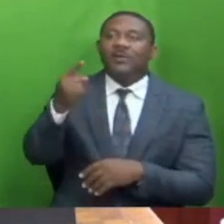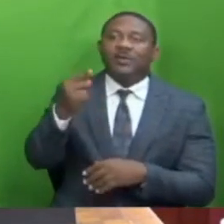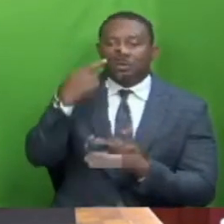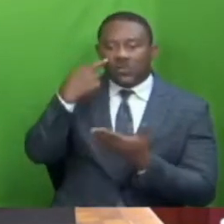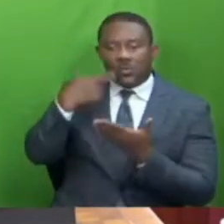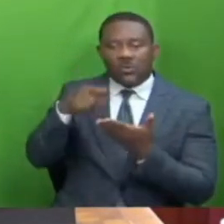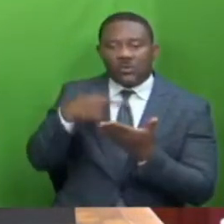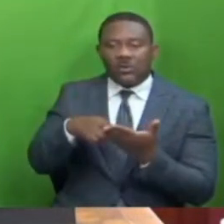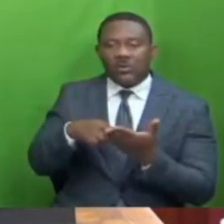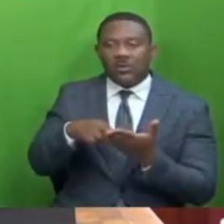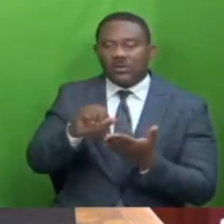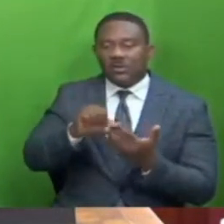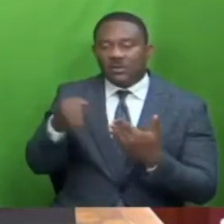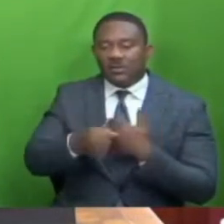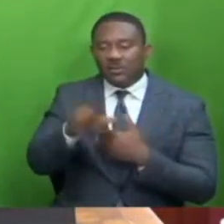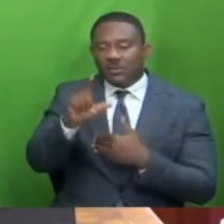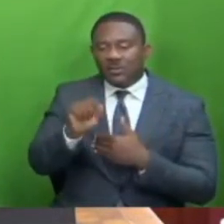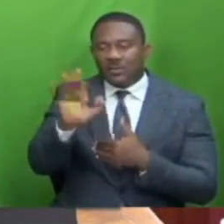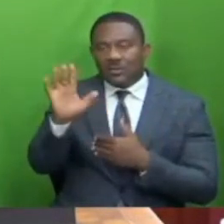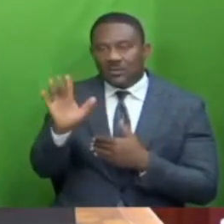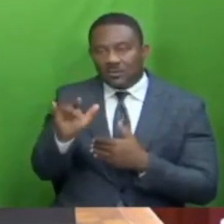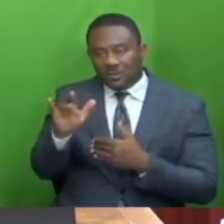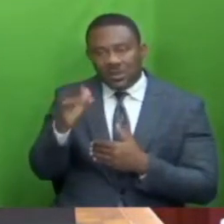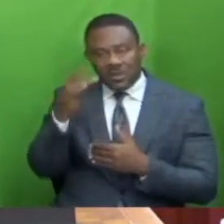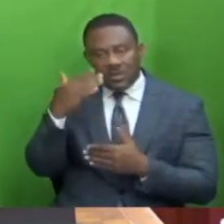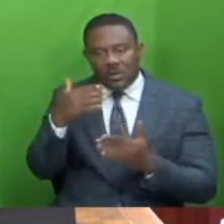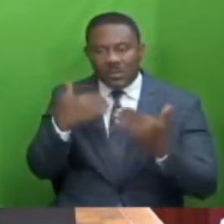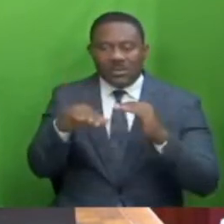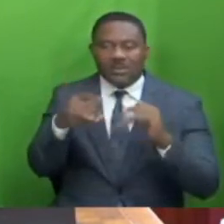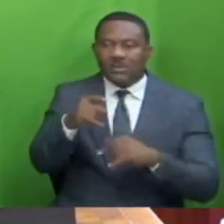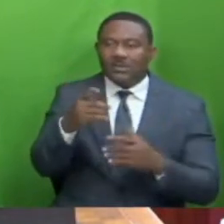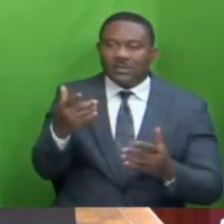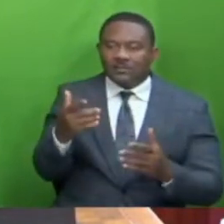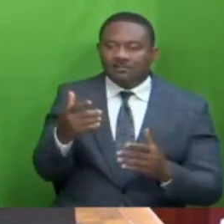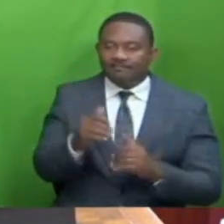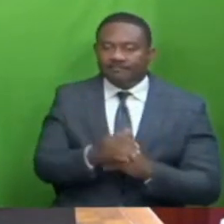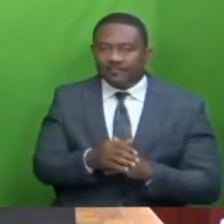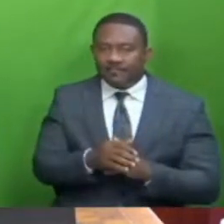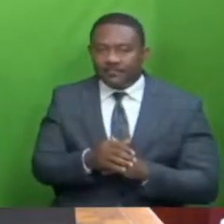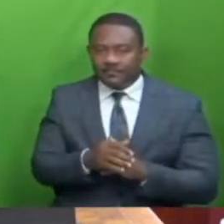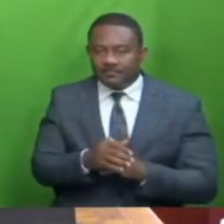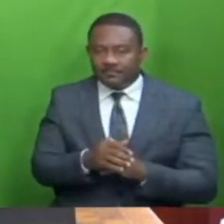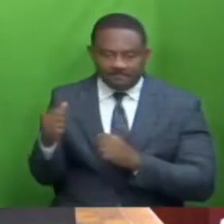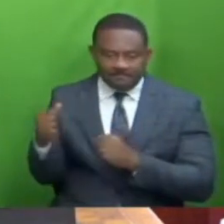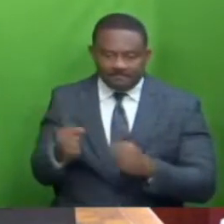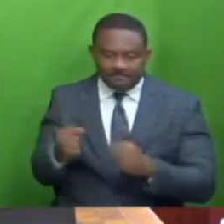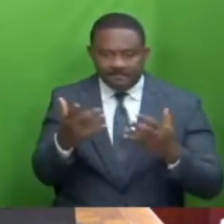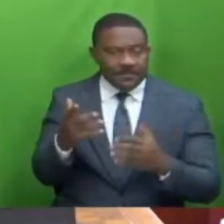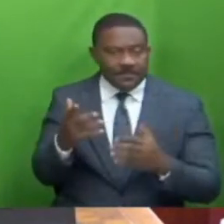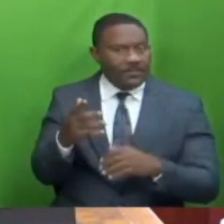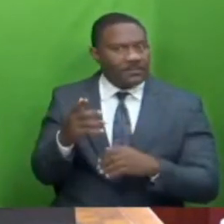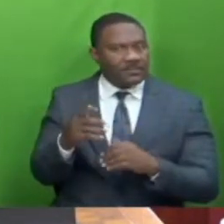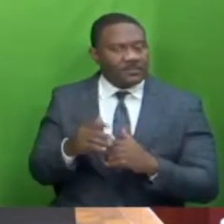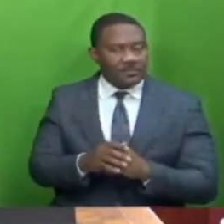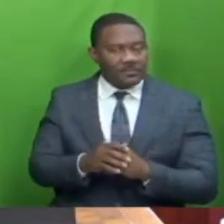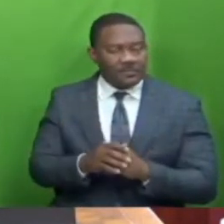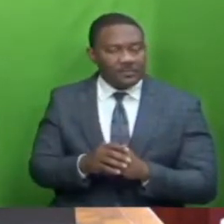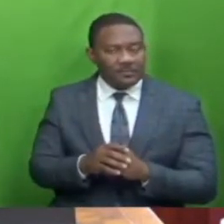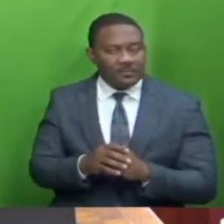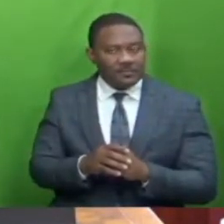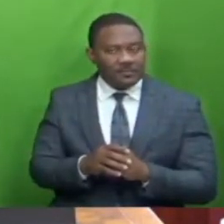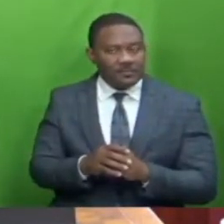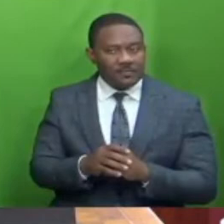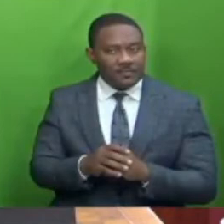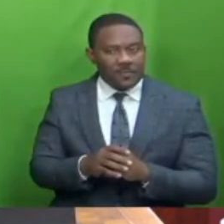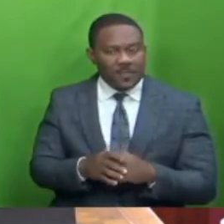September 2023, which will assess 9 structural benchmarks, 6 quantitative performance criteria,